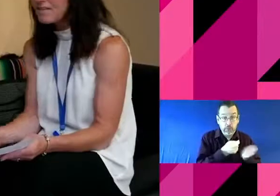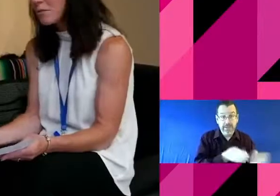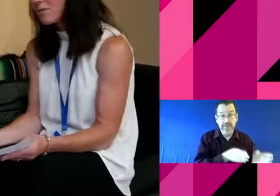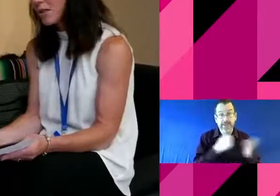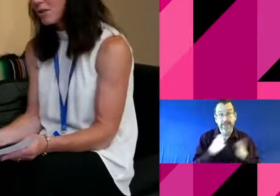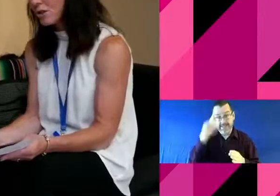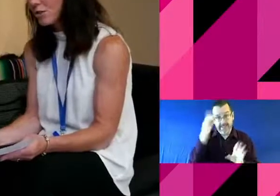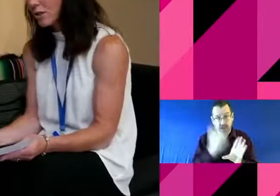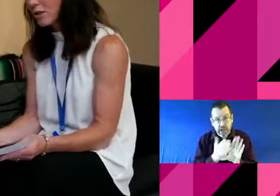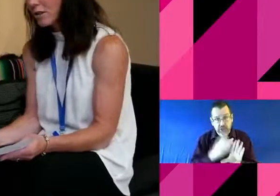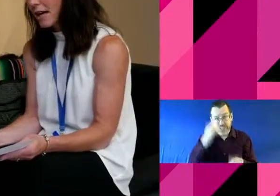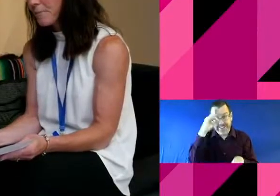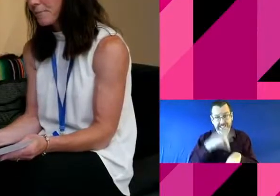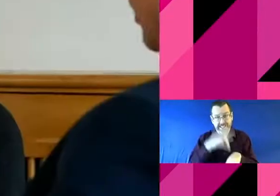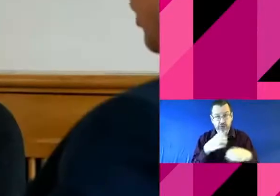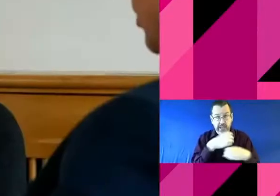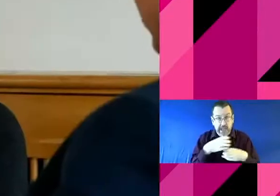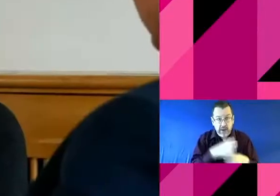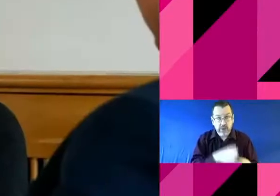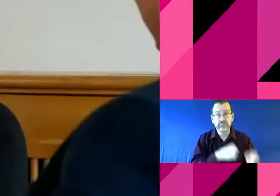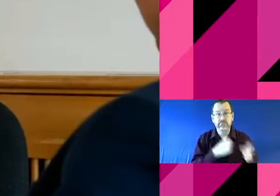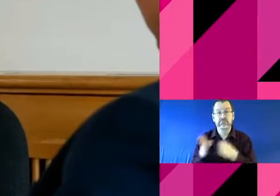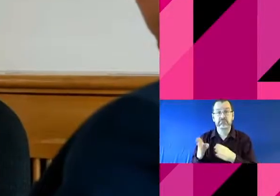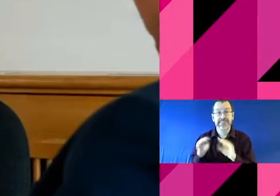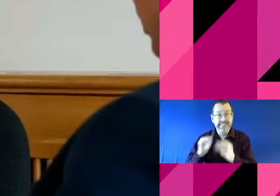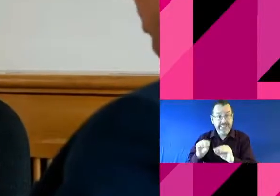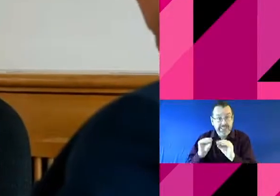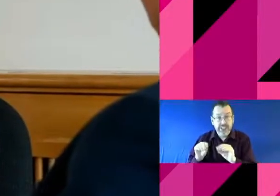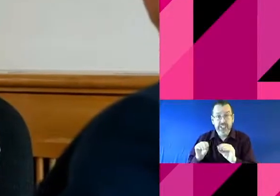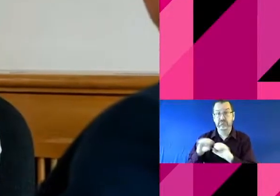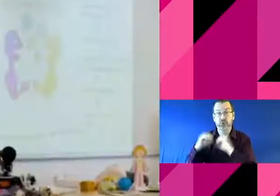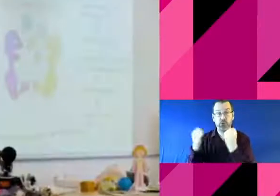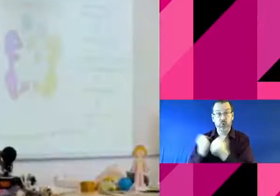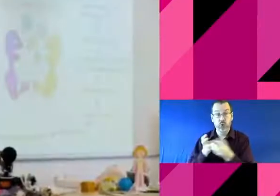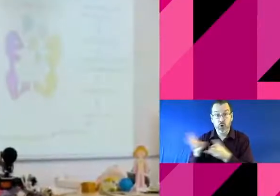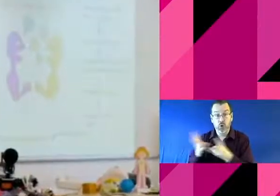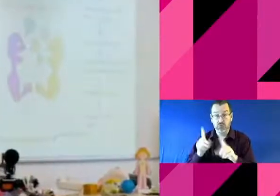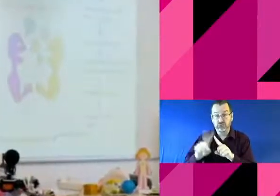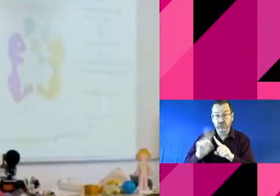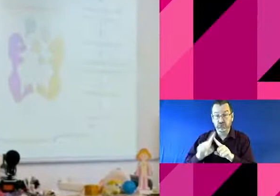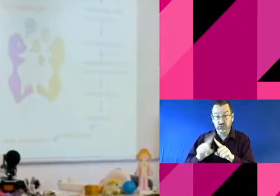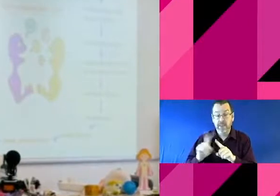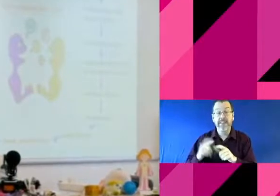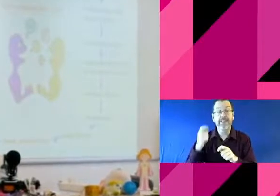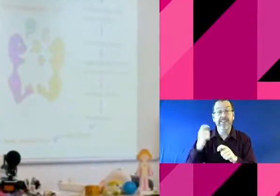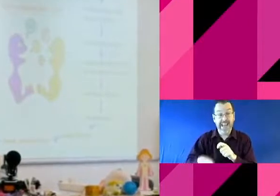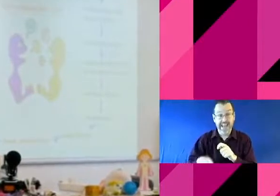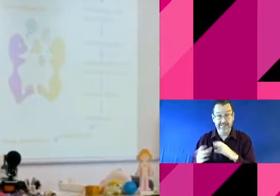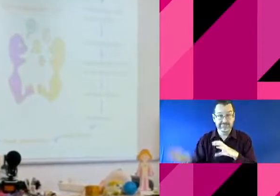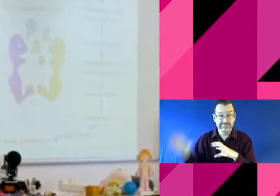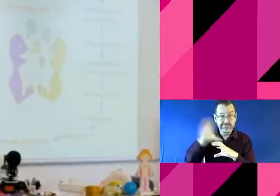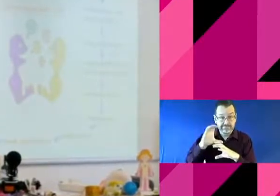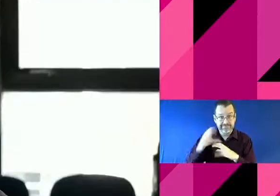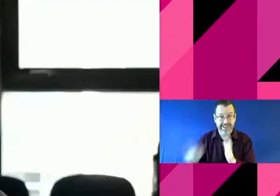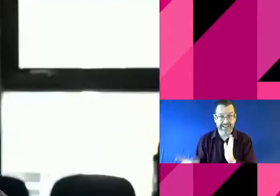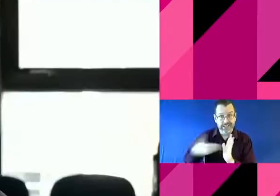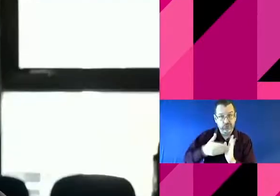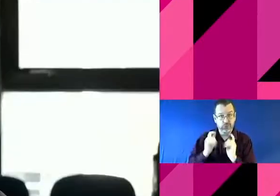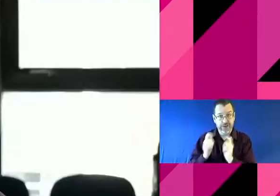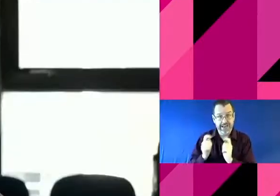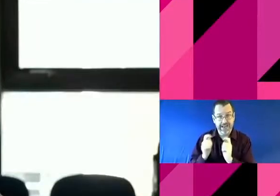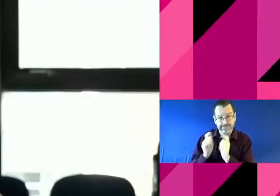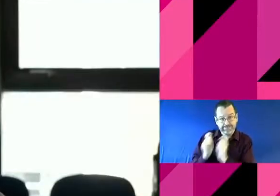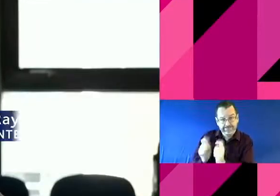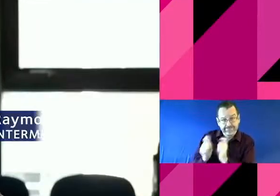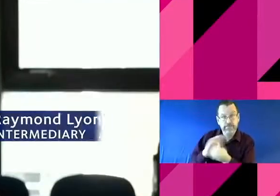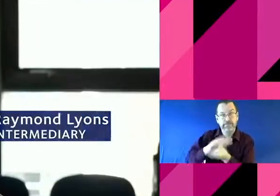care, teaching and social work. They undertake further training to become an intermediary. I